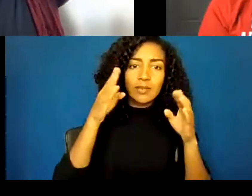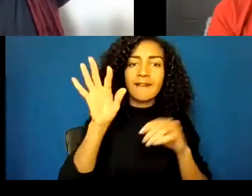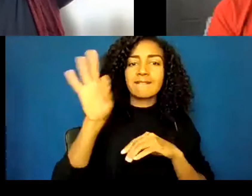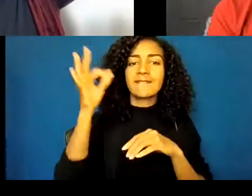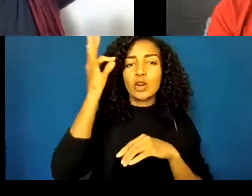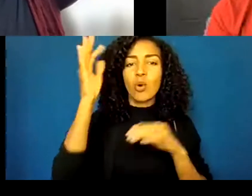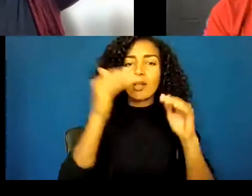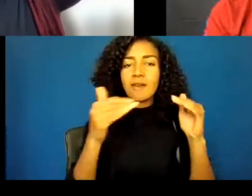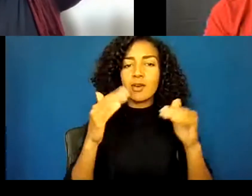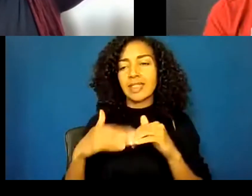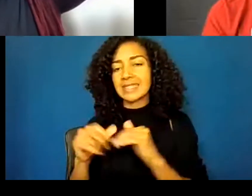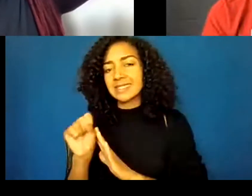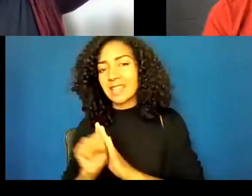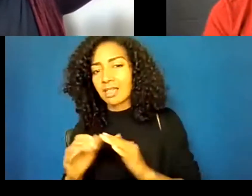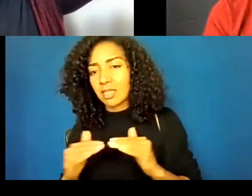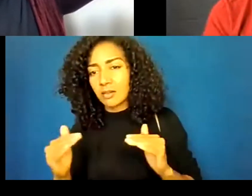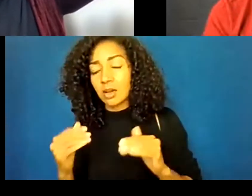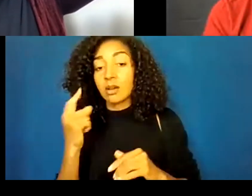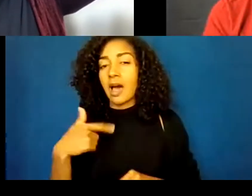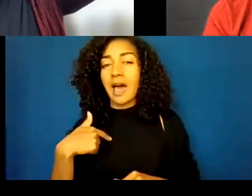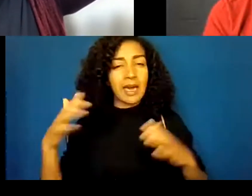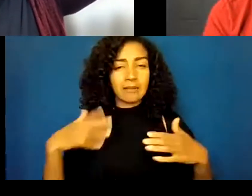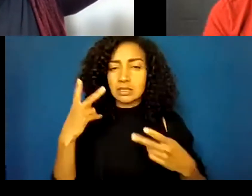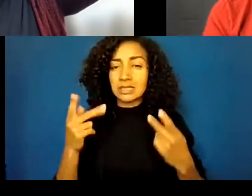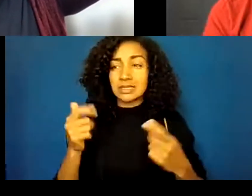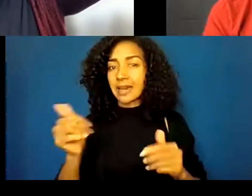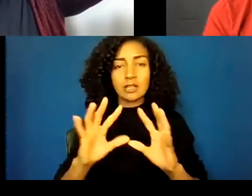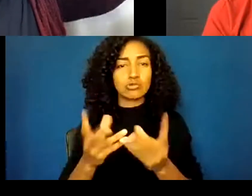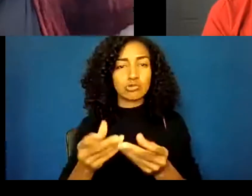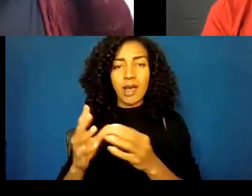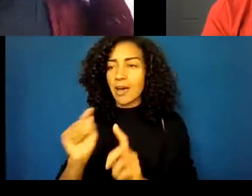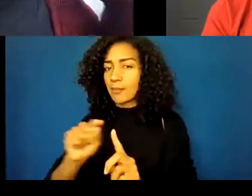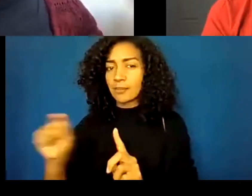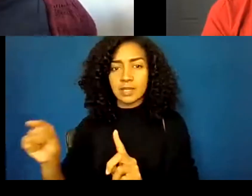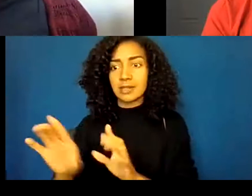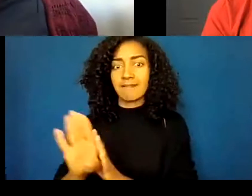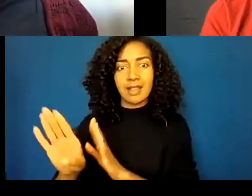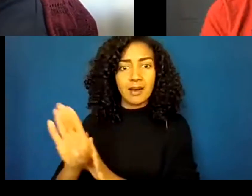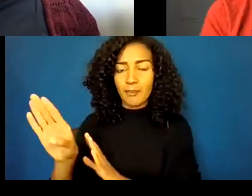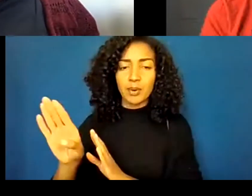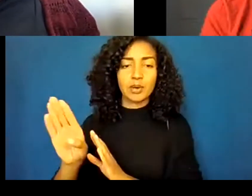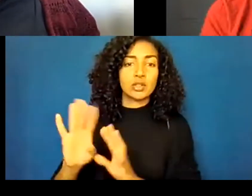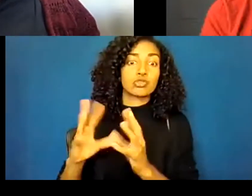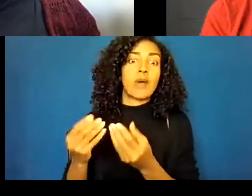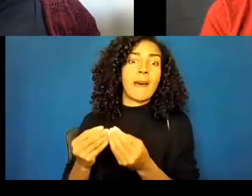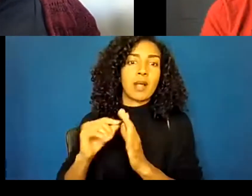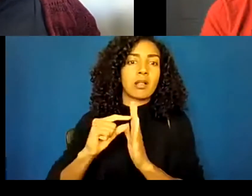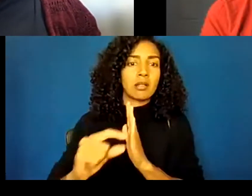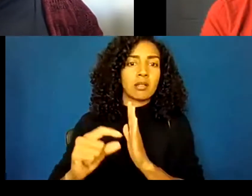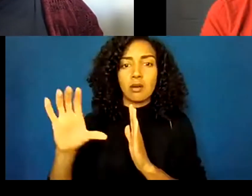And I have not seen any of our tribes develop tribal